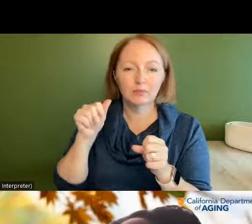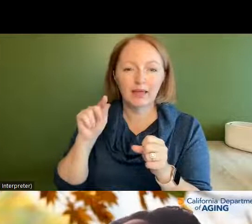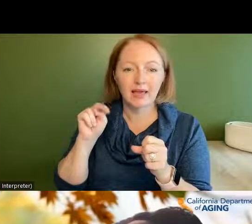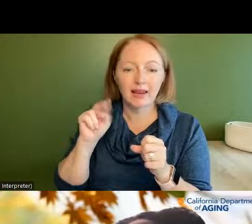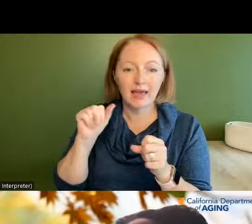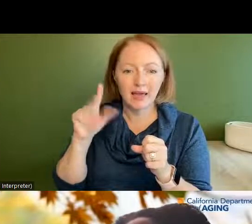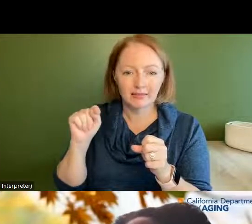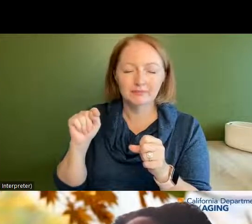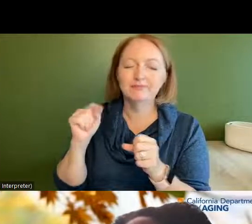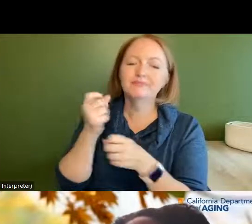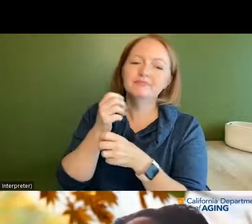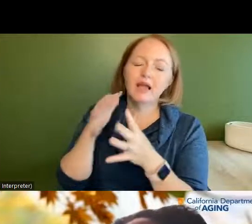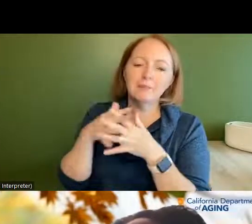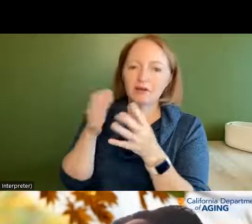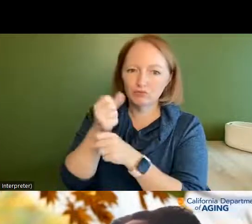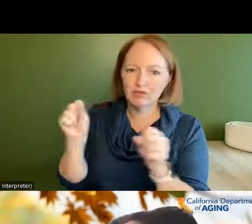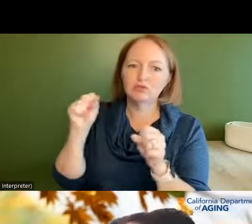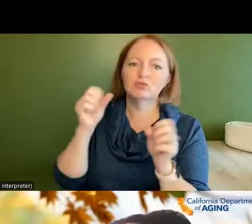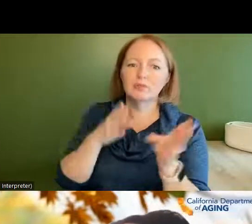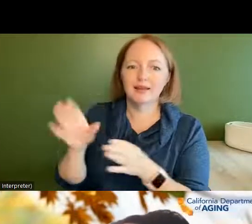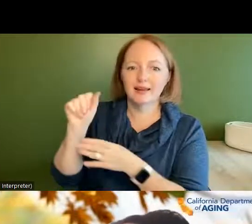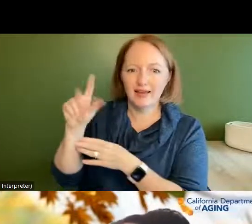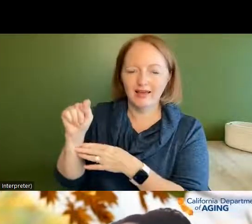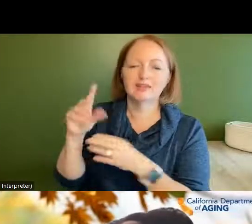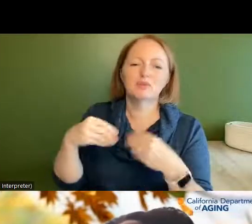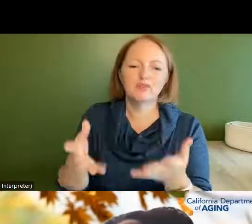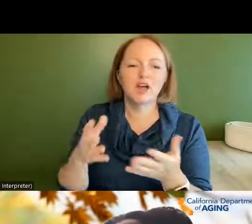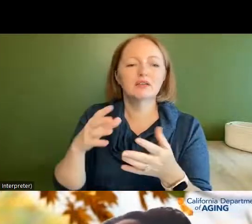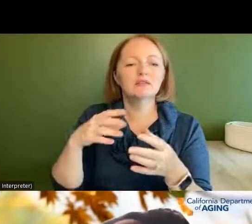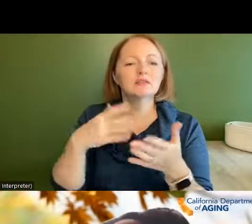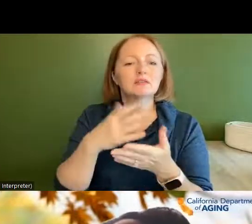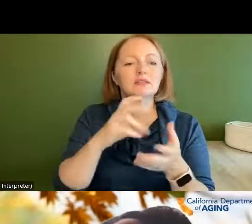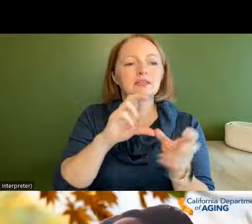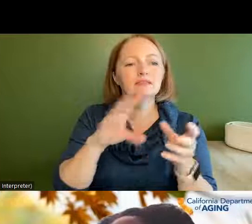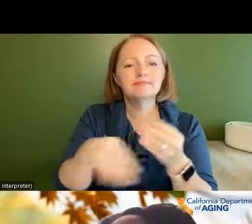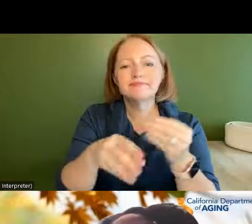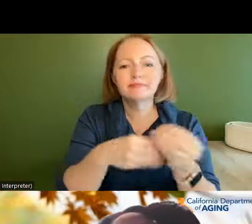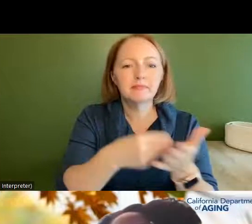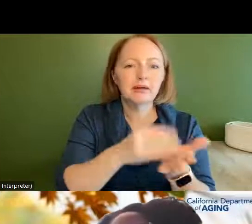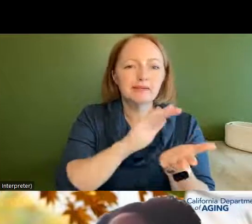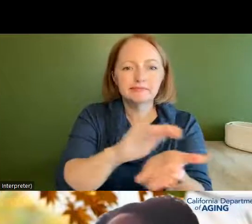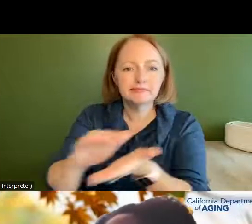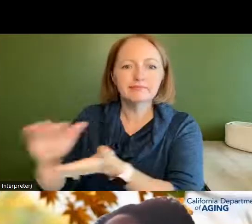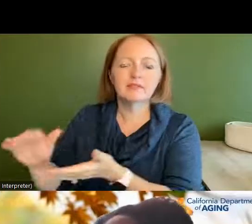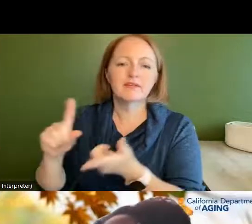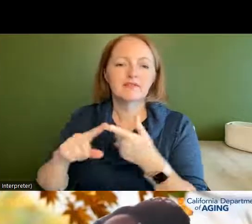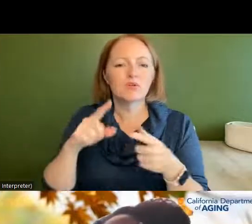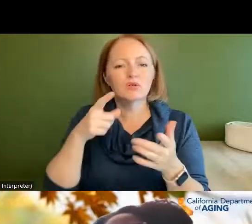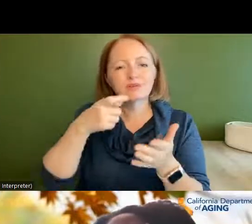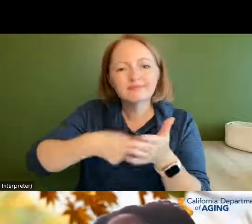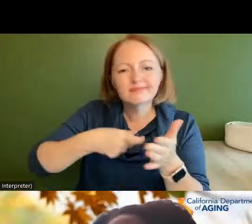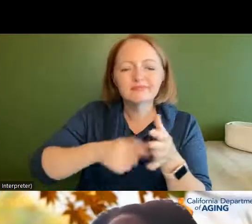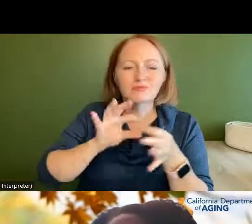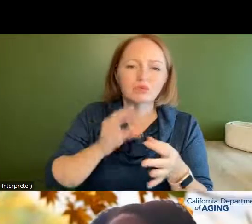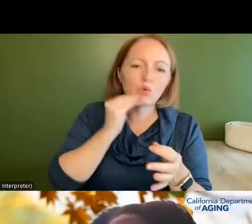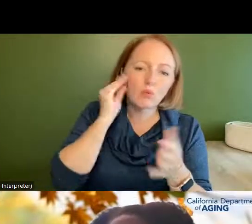The American Rescue Plan Act provided states with additional funding for expenditures relating to home